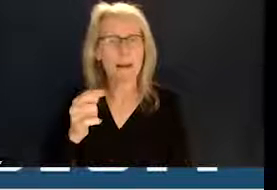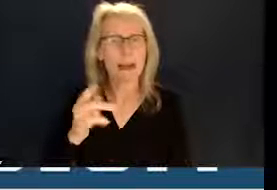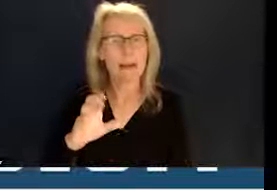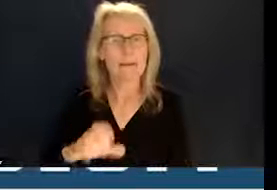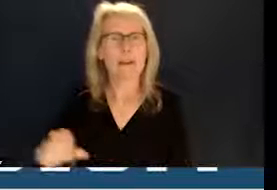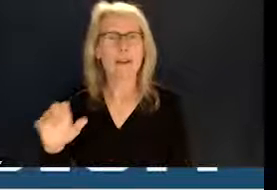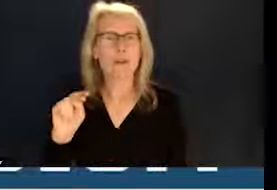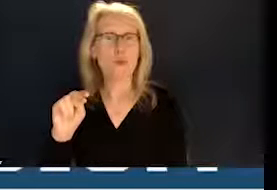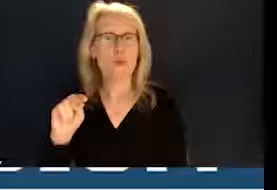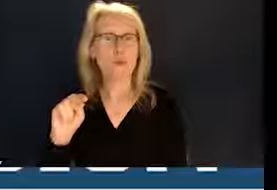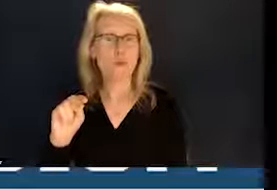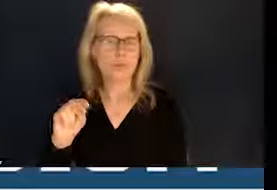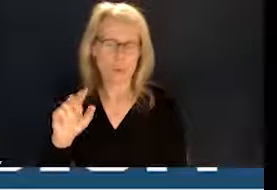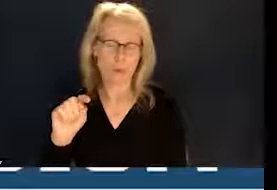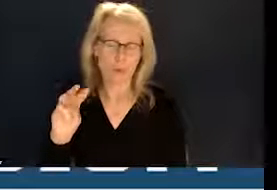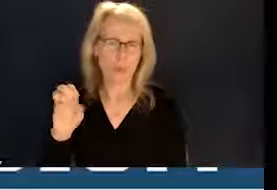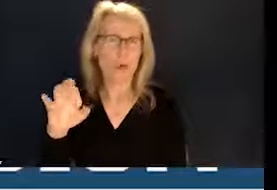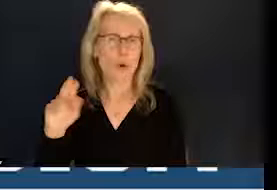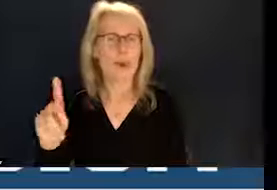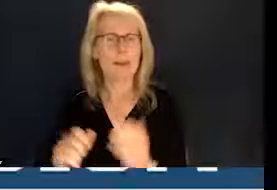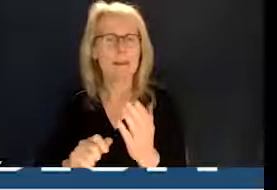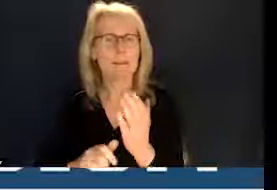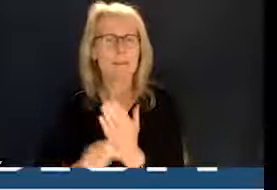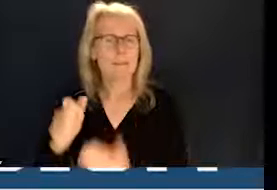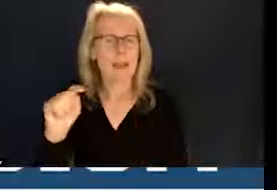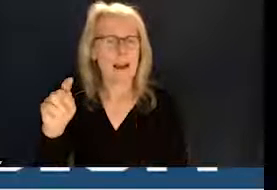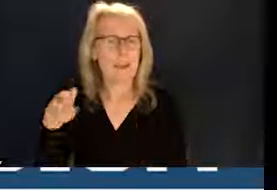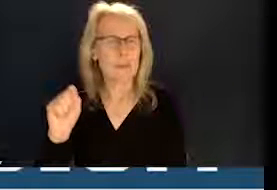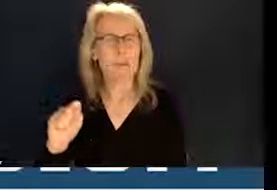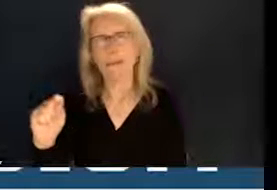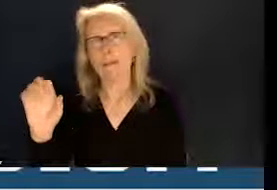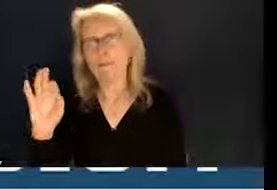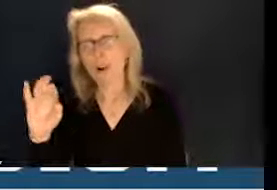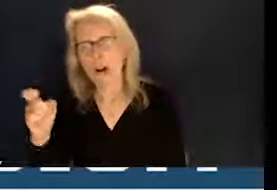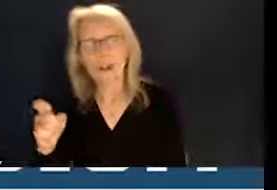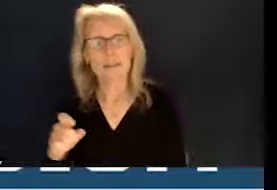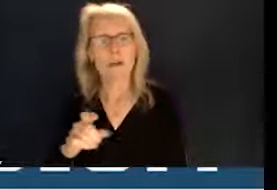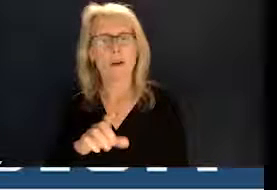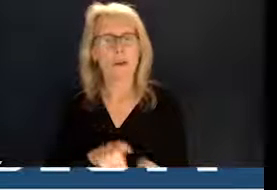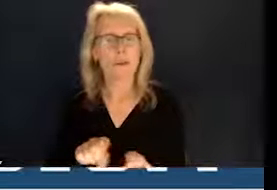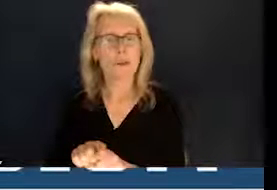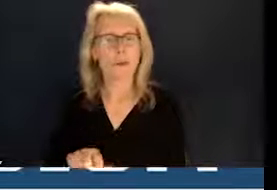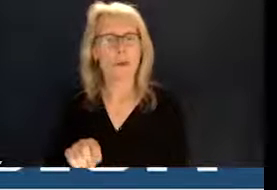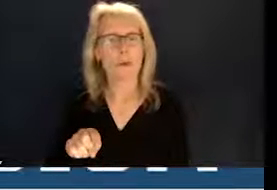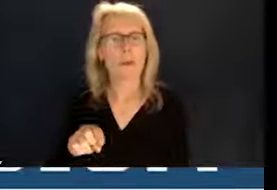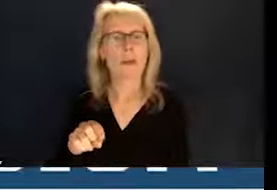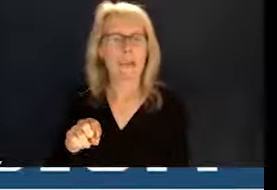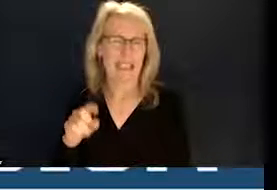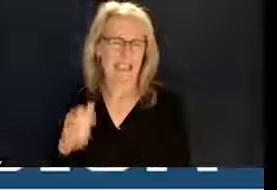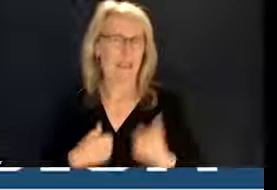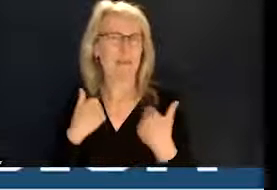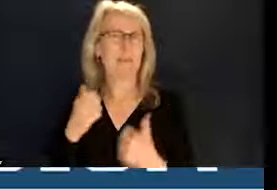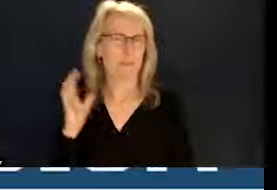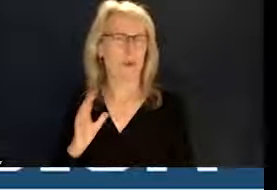various NPR radio events. A born and raised Los Angelino, now firmly planted in the Bay